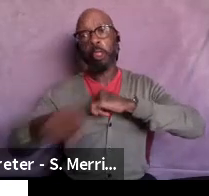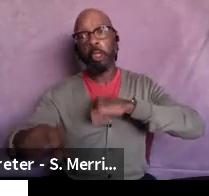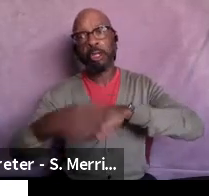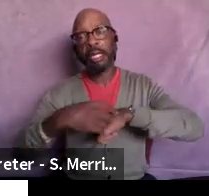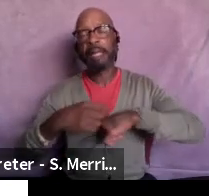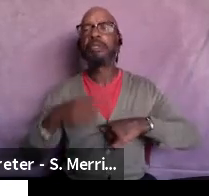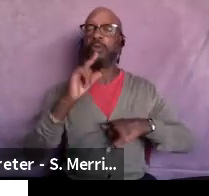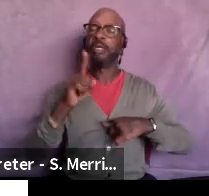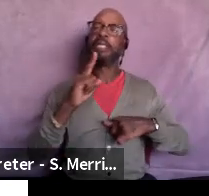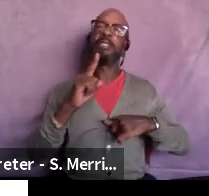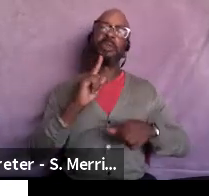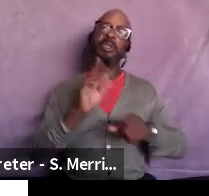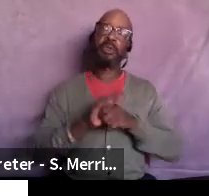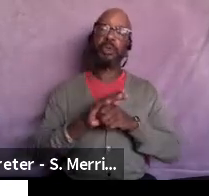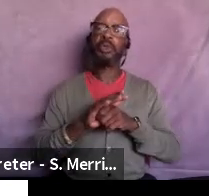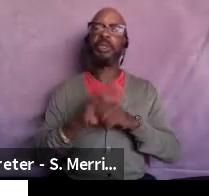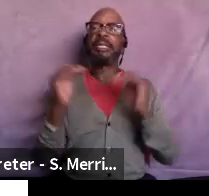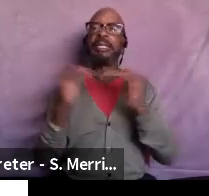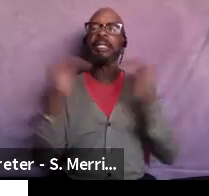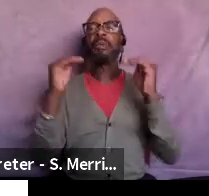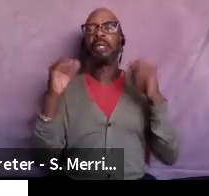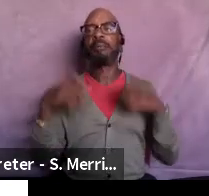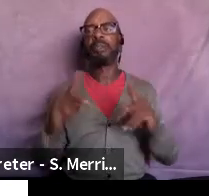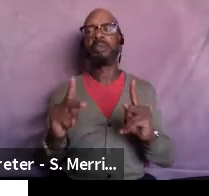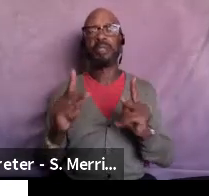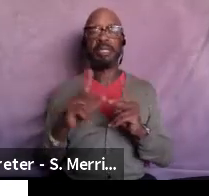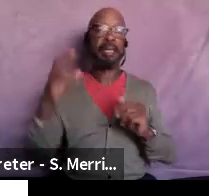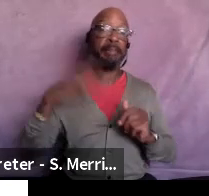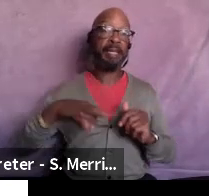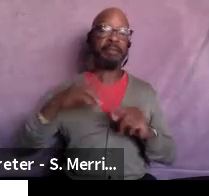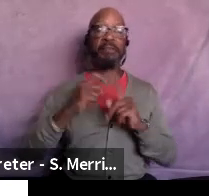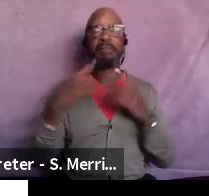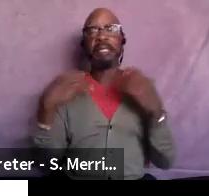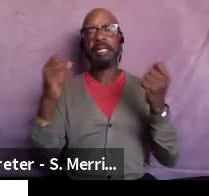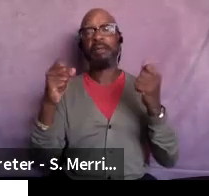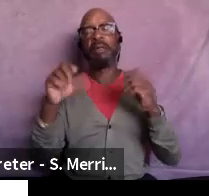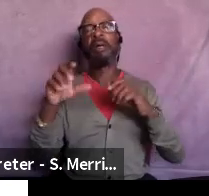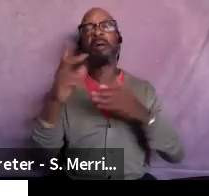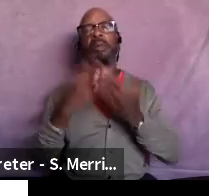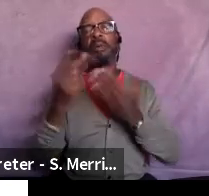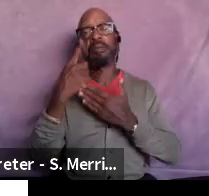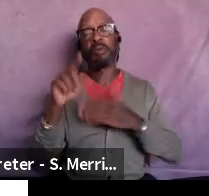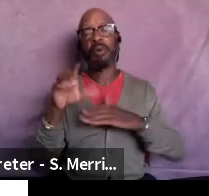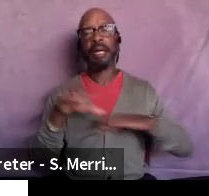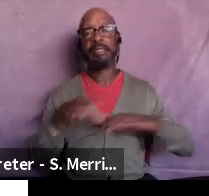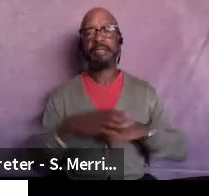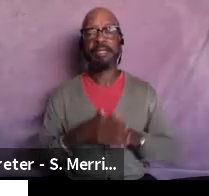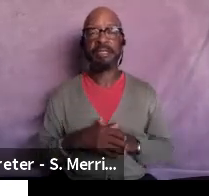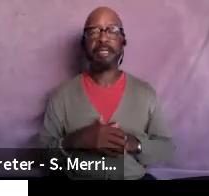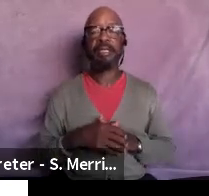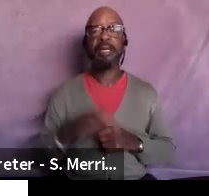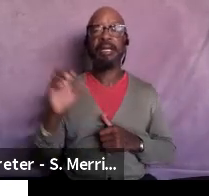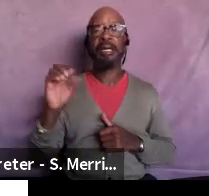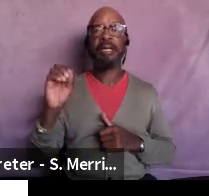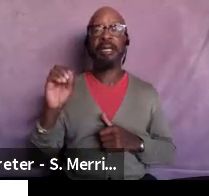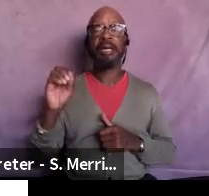to participate and benefit from the health entity's health programs or activities. A covered entity must give